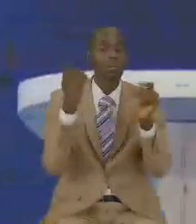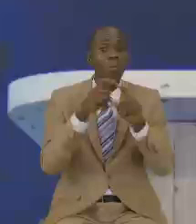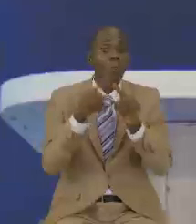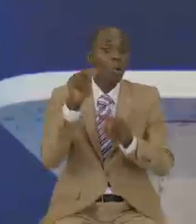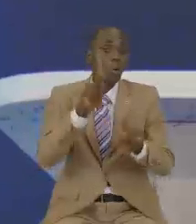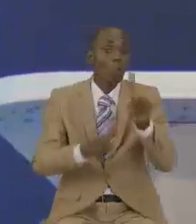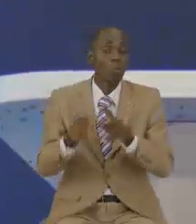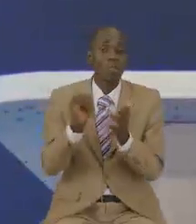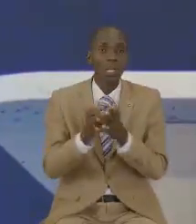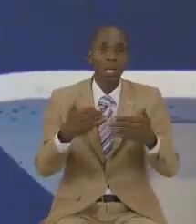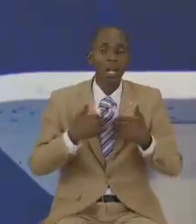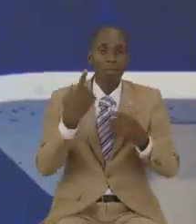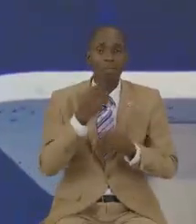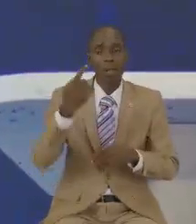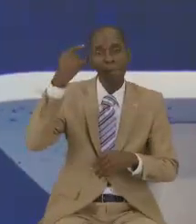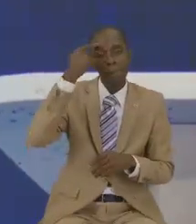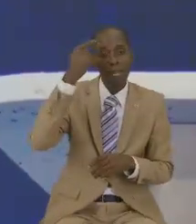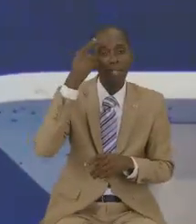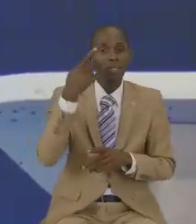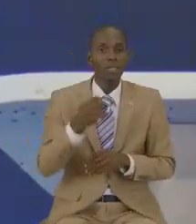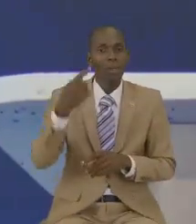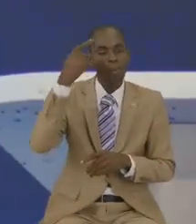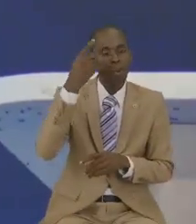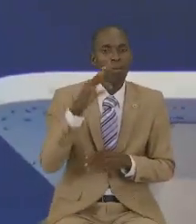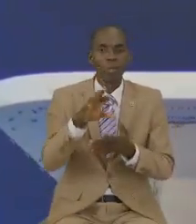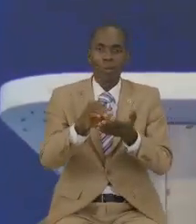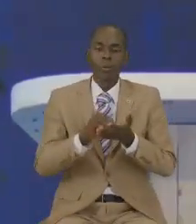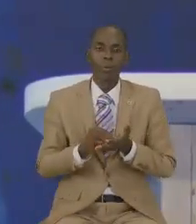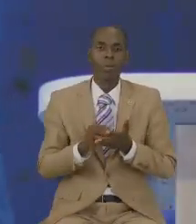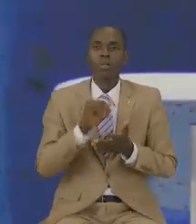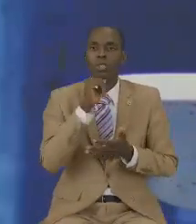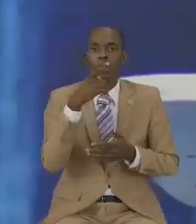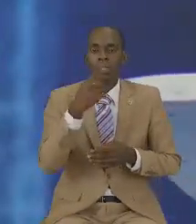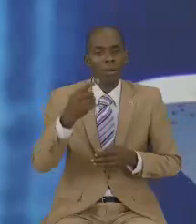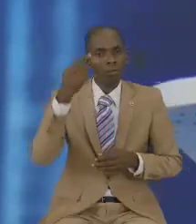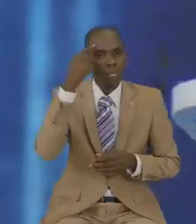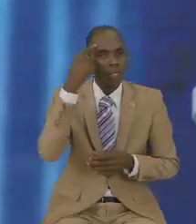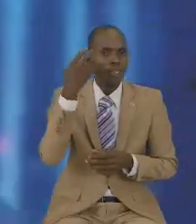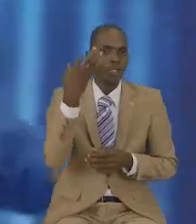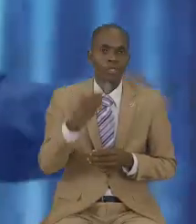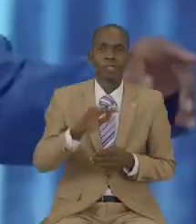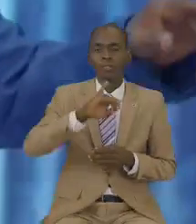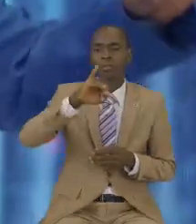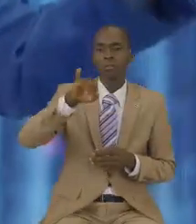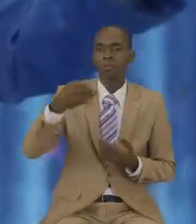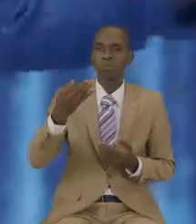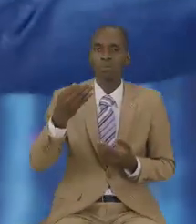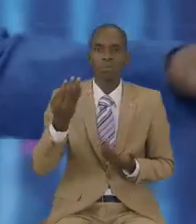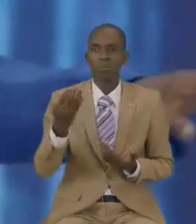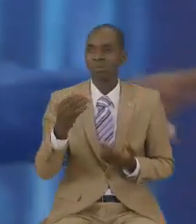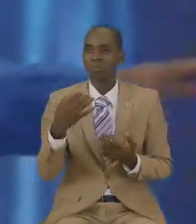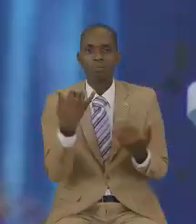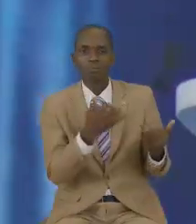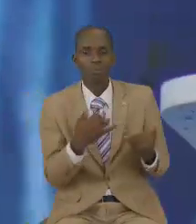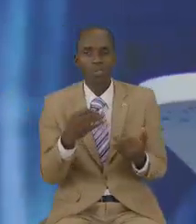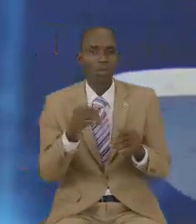have a mind of their own, not the mind of Joneses and the mind of all the